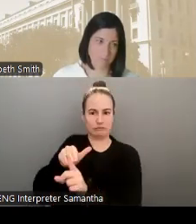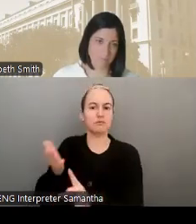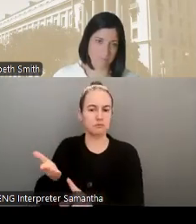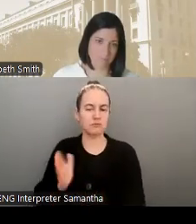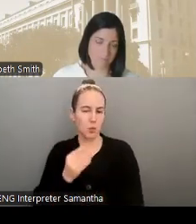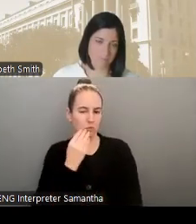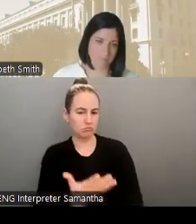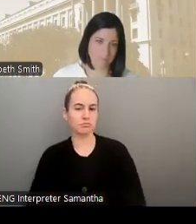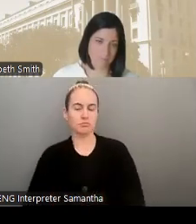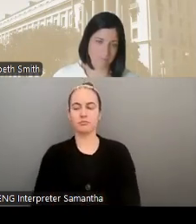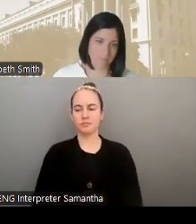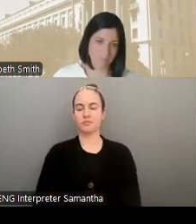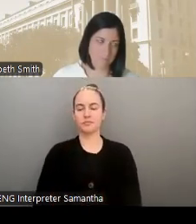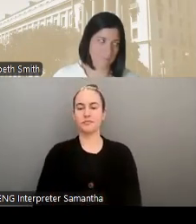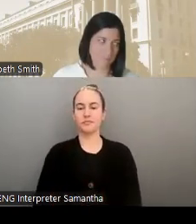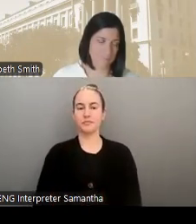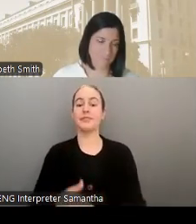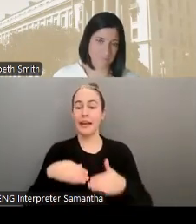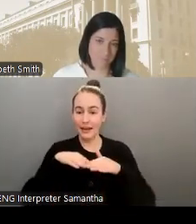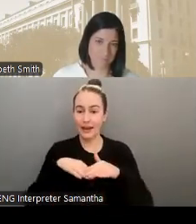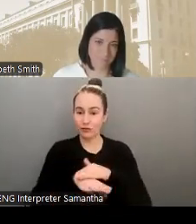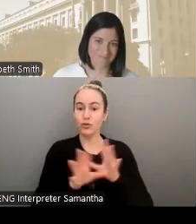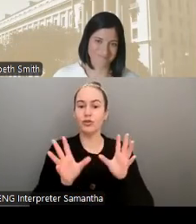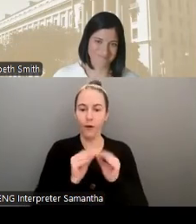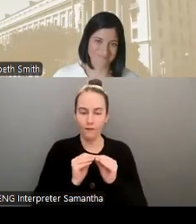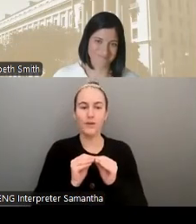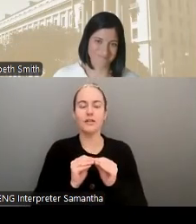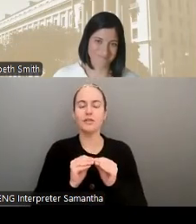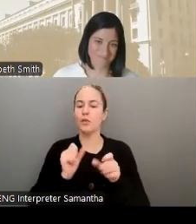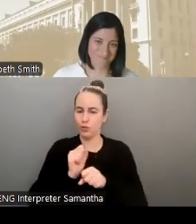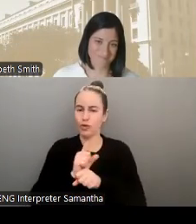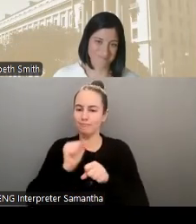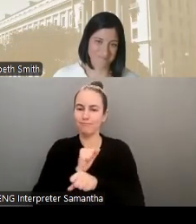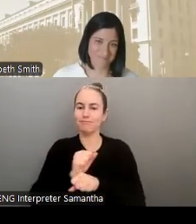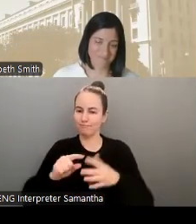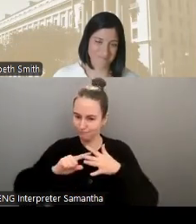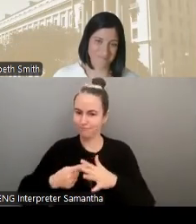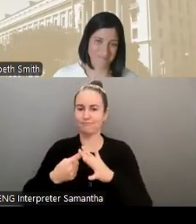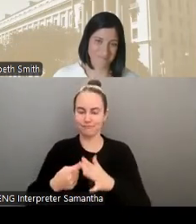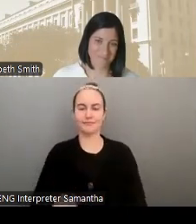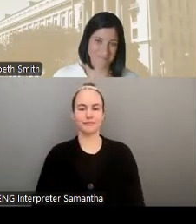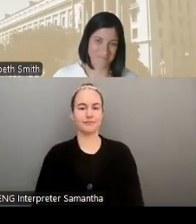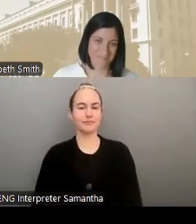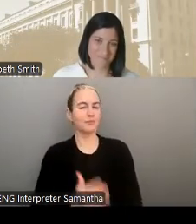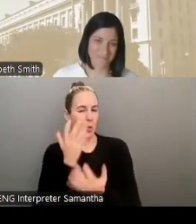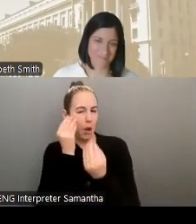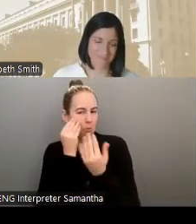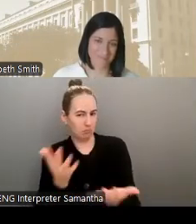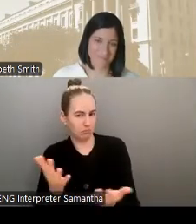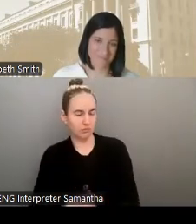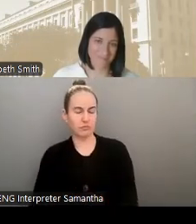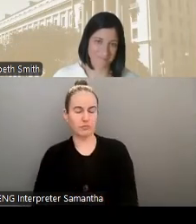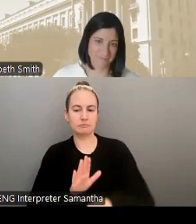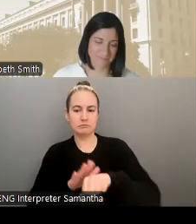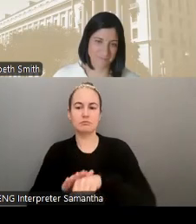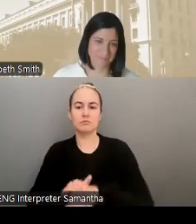Following that entrance conference, the audit work officially begins. And I just want to note, there could be a